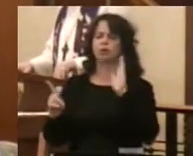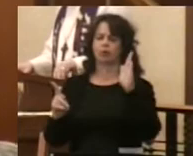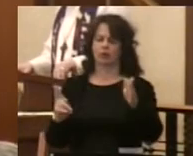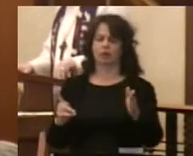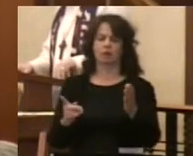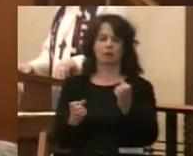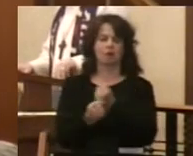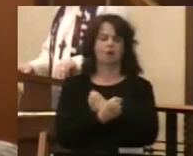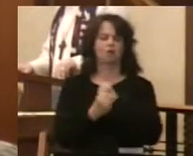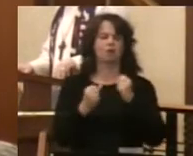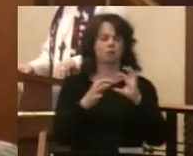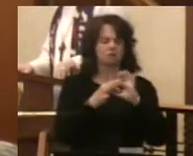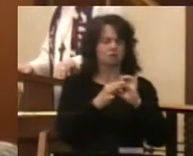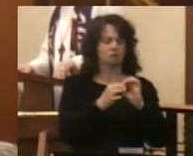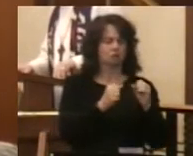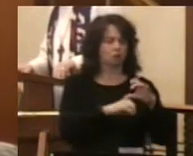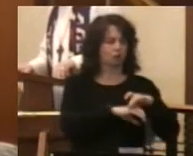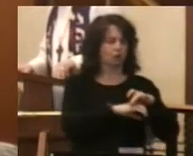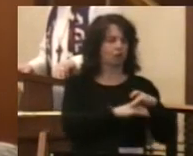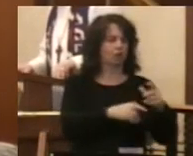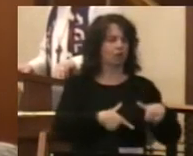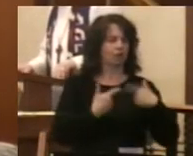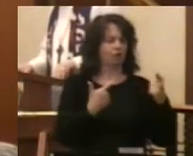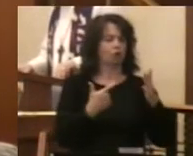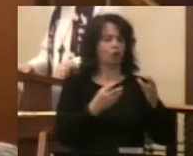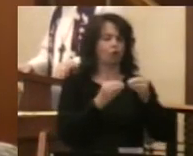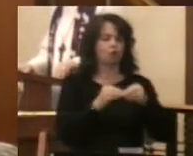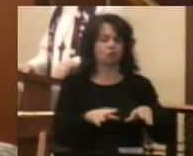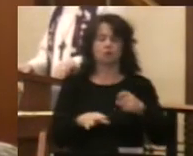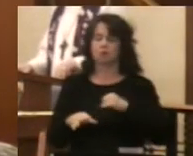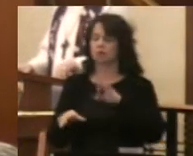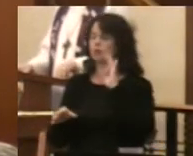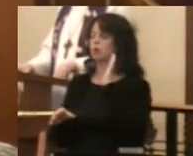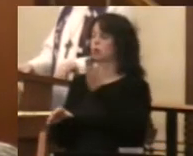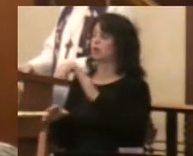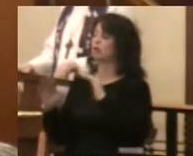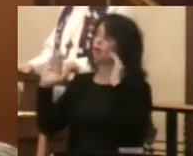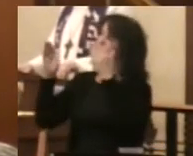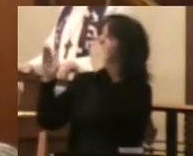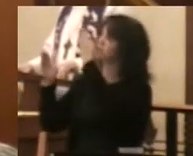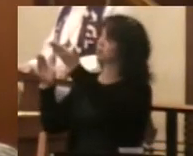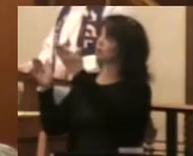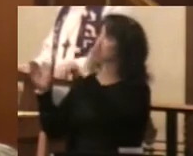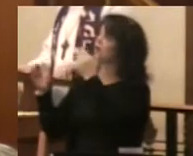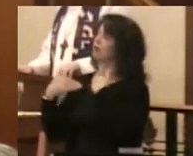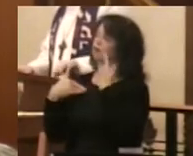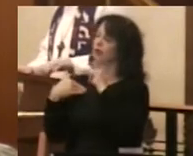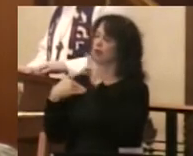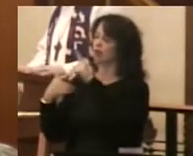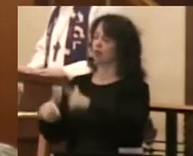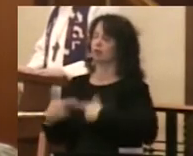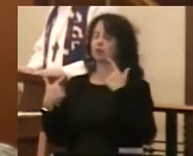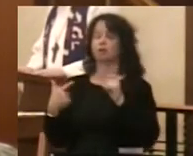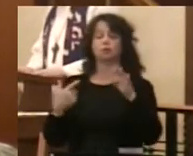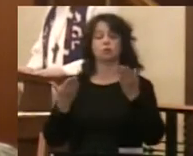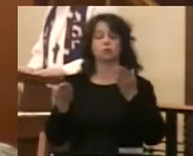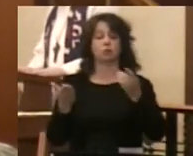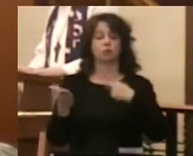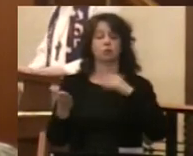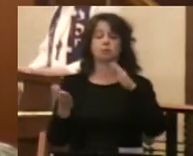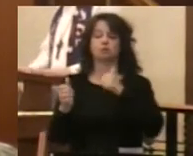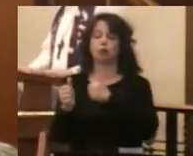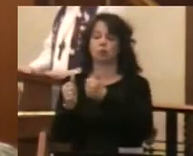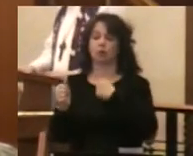it, and those who hate their life in this world will keep it for eternal life. Whoever serves me must follow